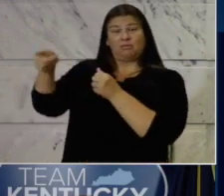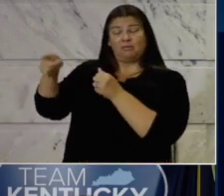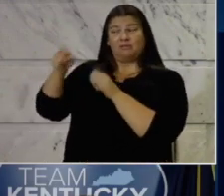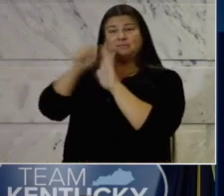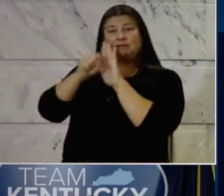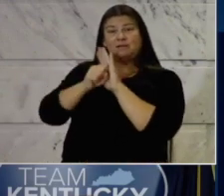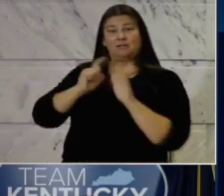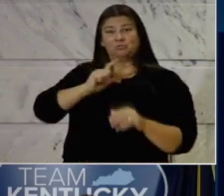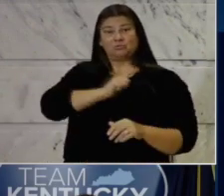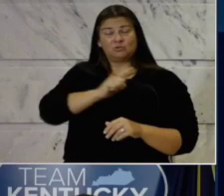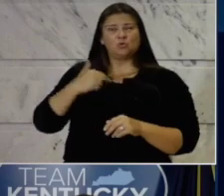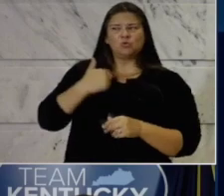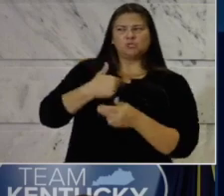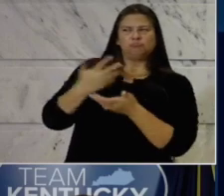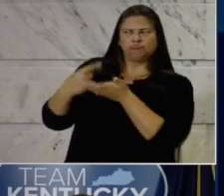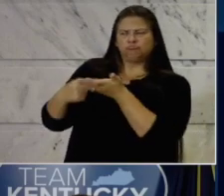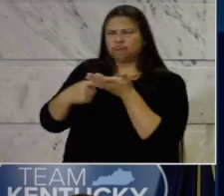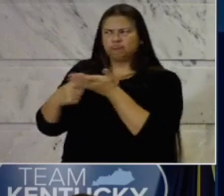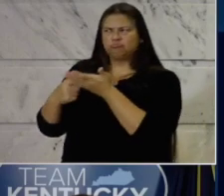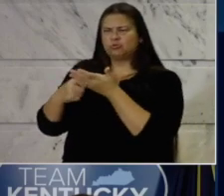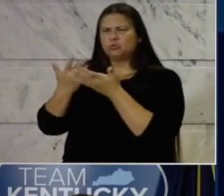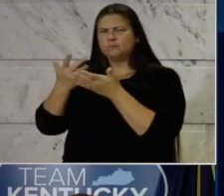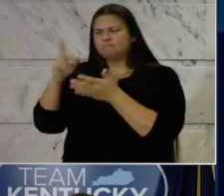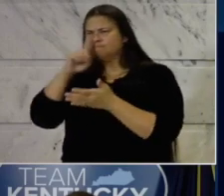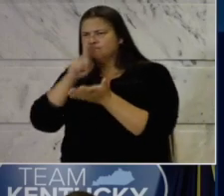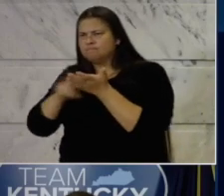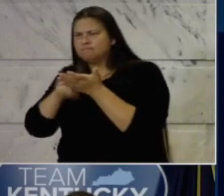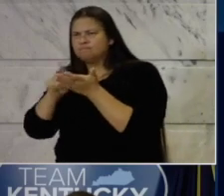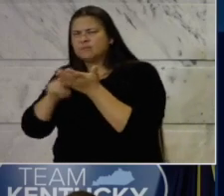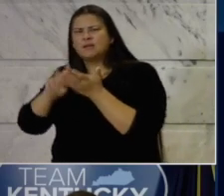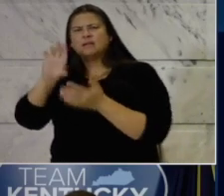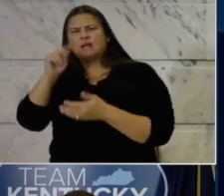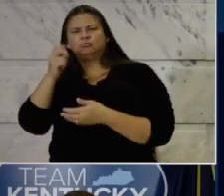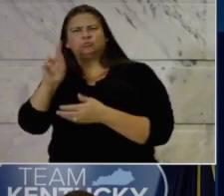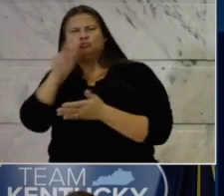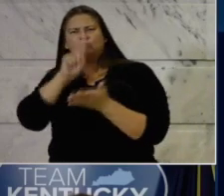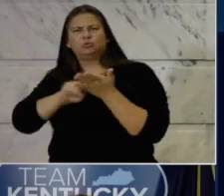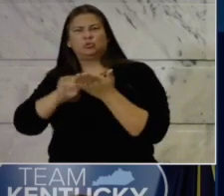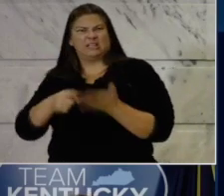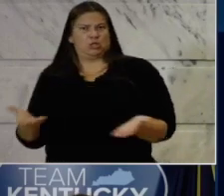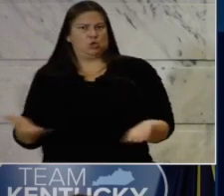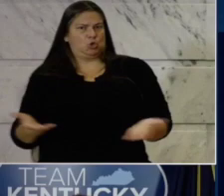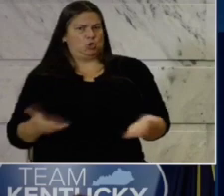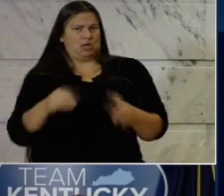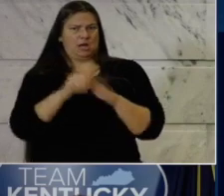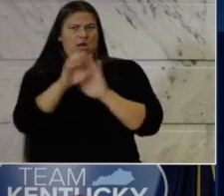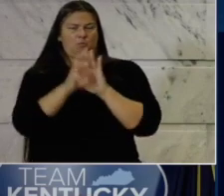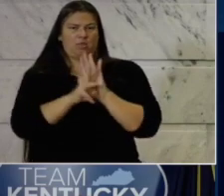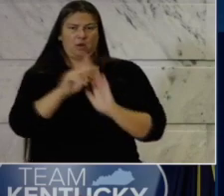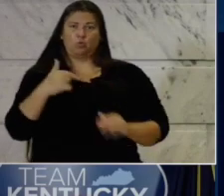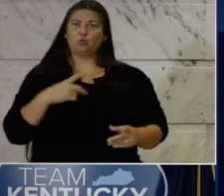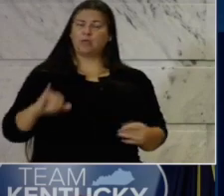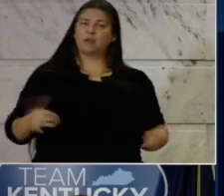also focus and be used on methamphetamines and other drugs that we are currently battling more of. And the governor